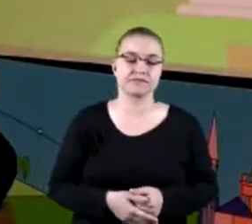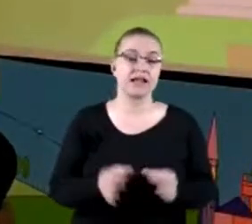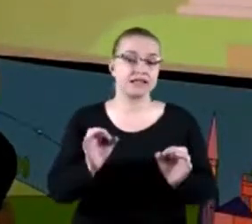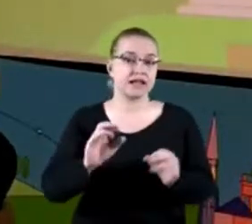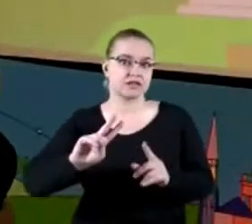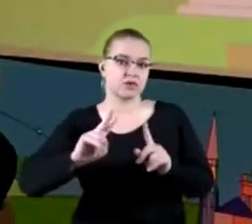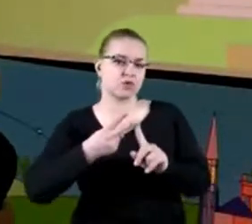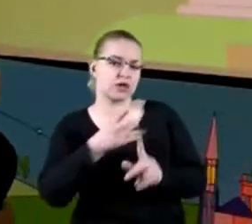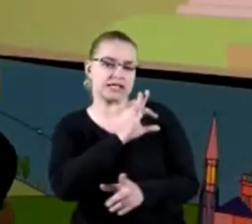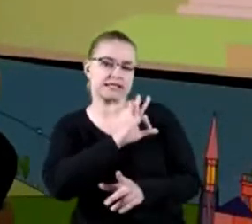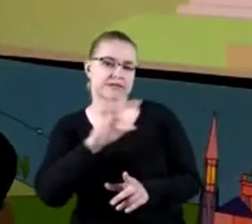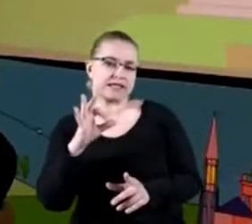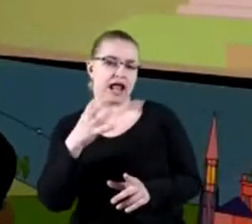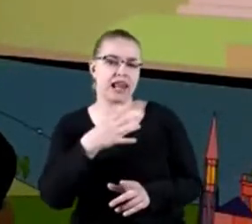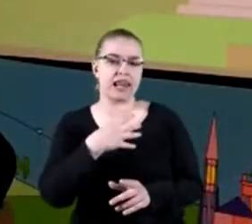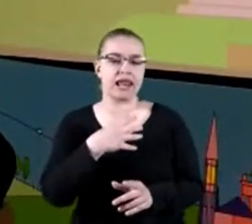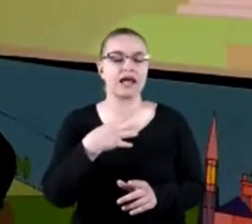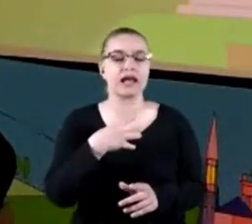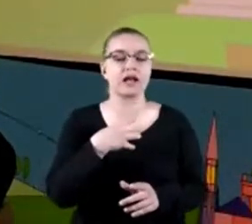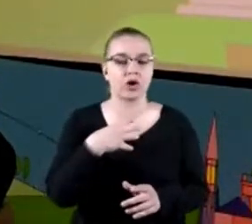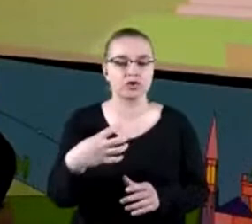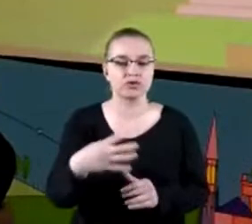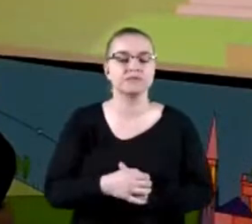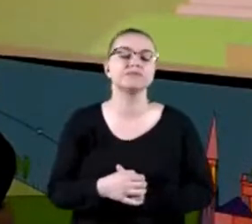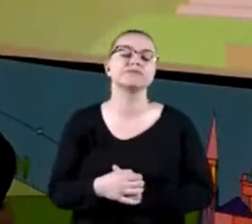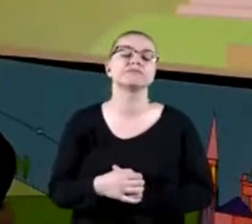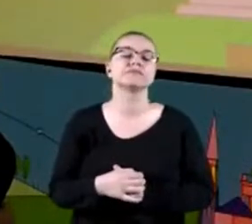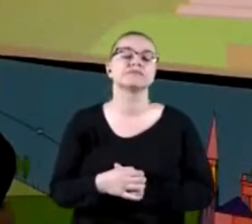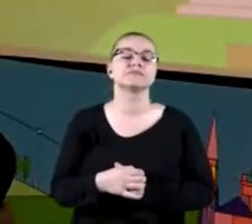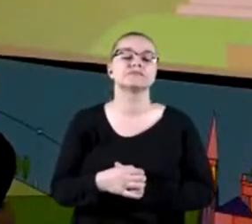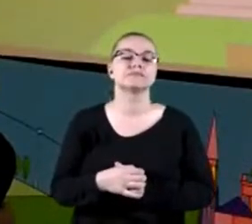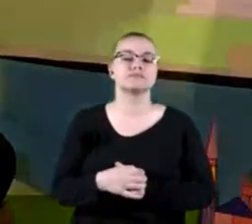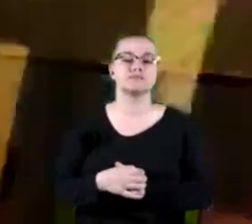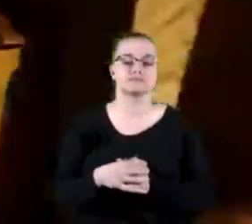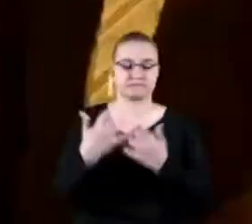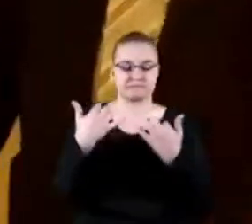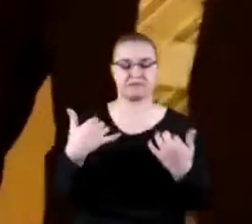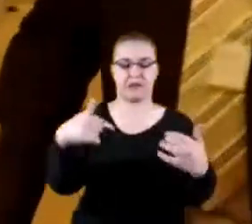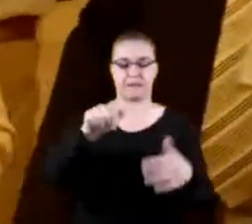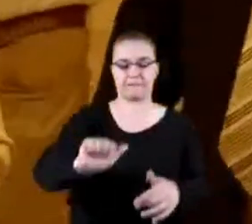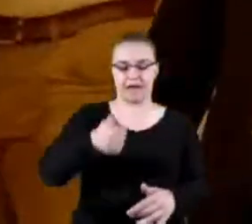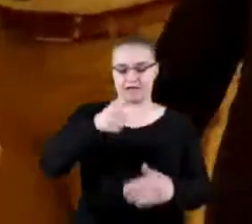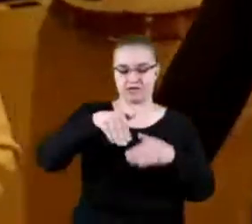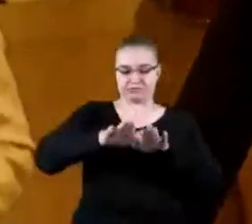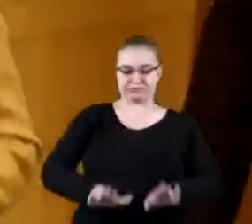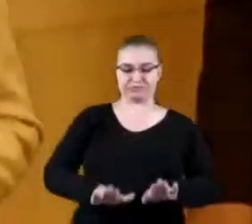guest, first row, second row, you have to.